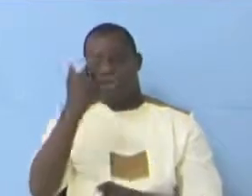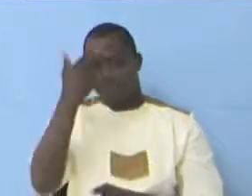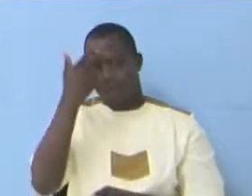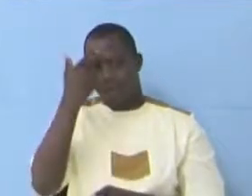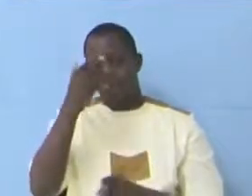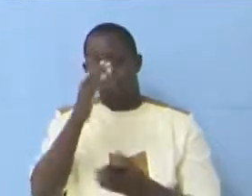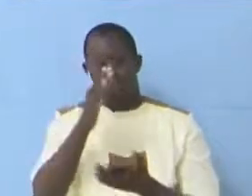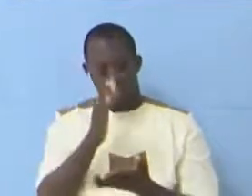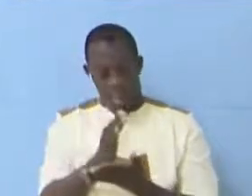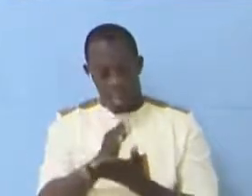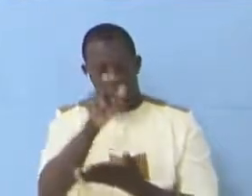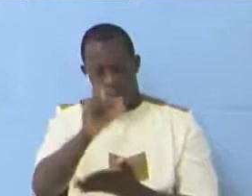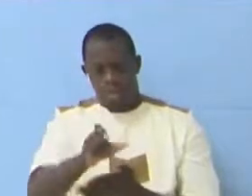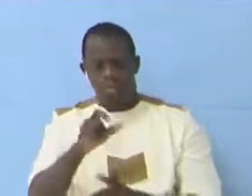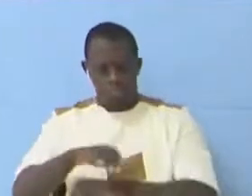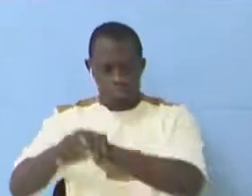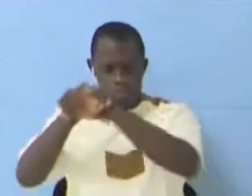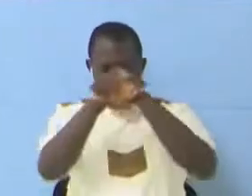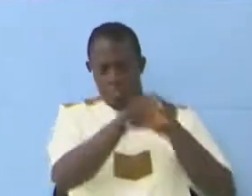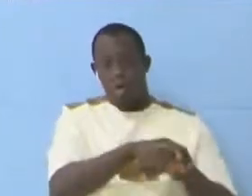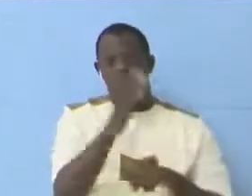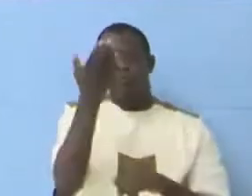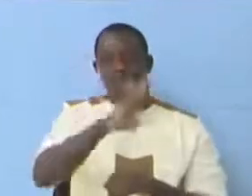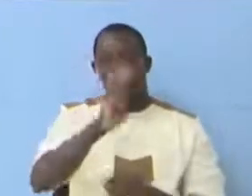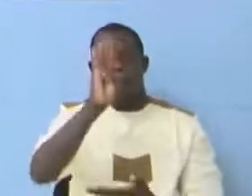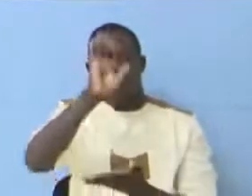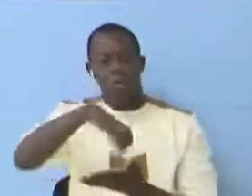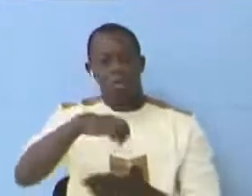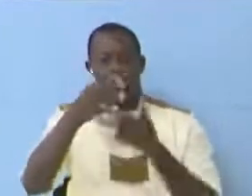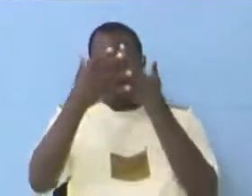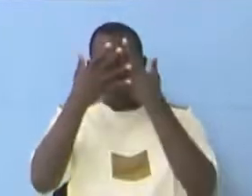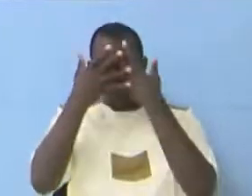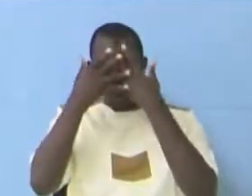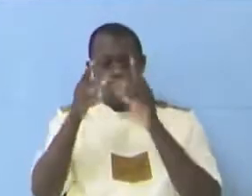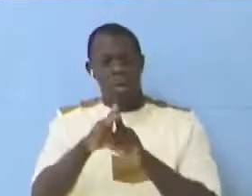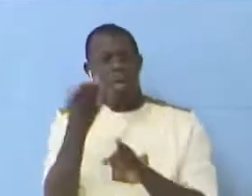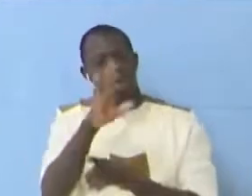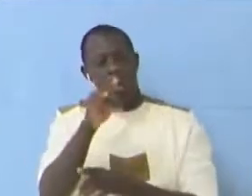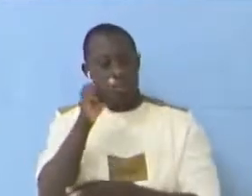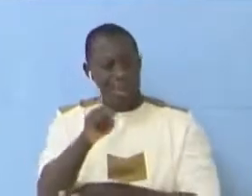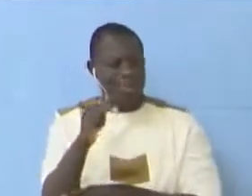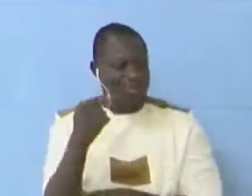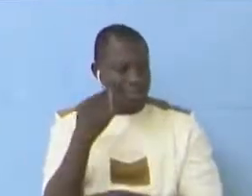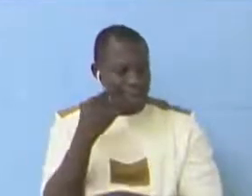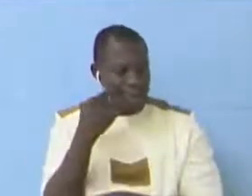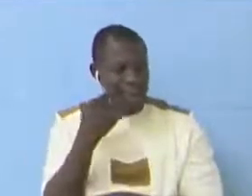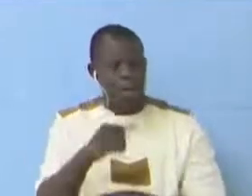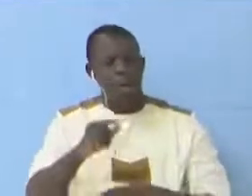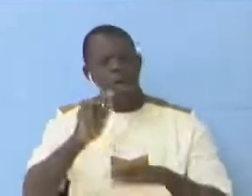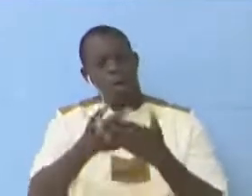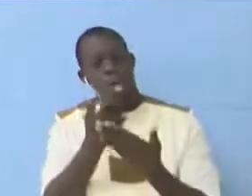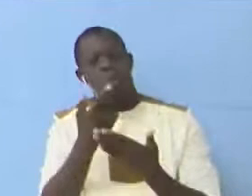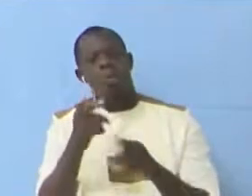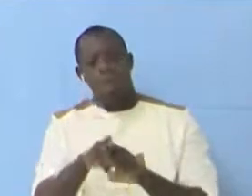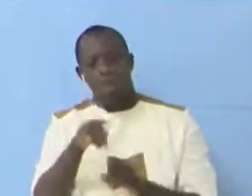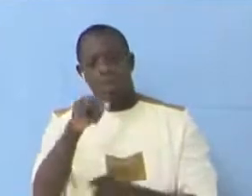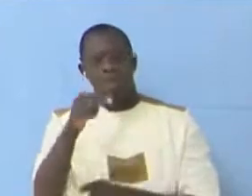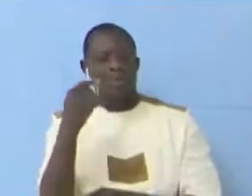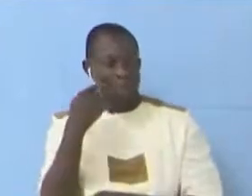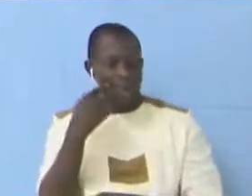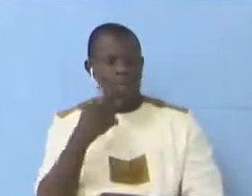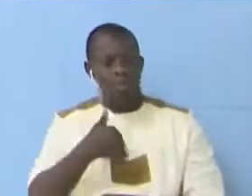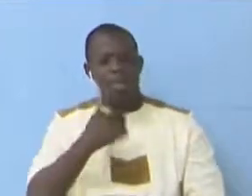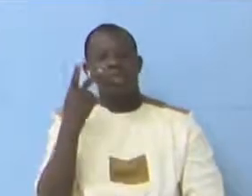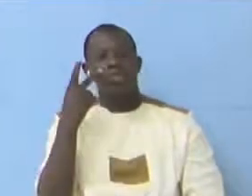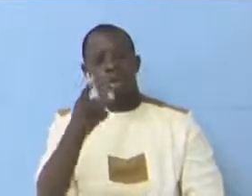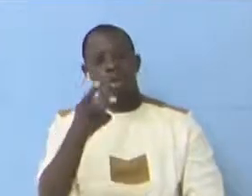mile 2. yaakaar naa boobu ñu ngi ko jëlee mile 2. Whether it was that day, ndax bés boobu la woon. but it was the day I saw him. ndax mooy bés